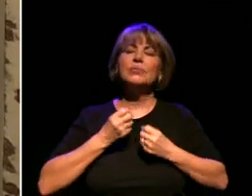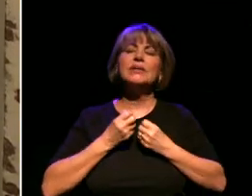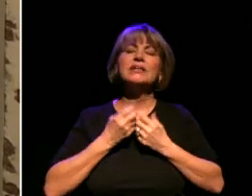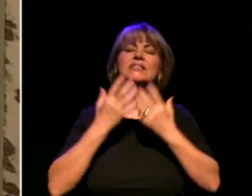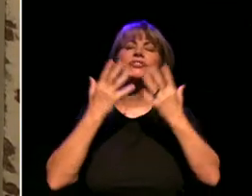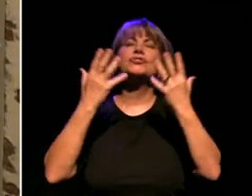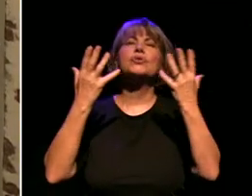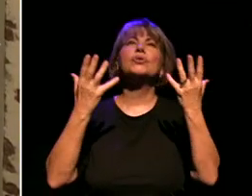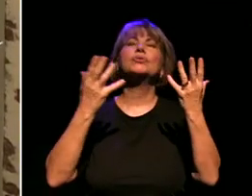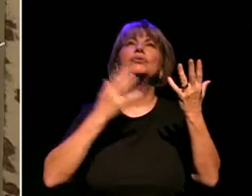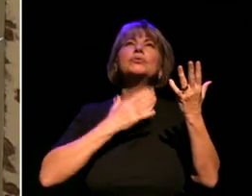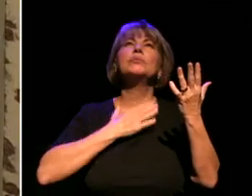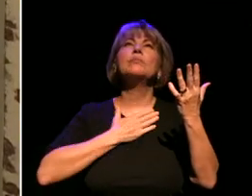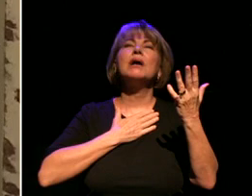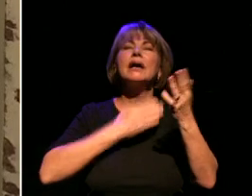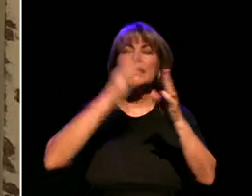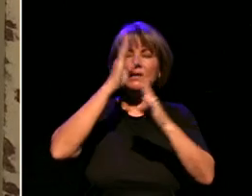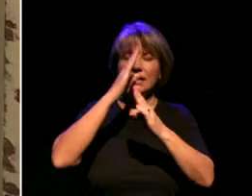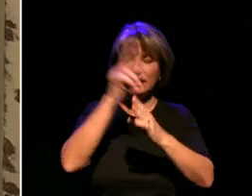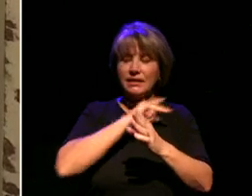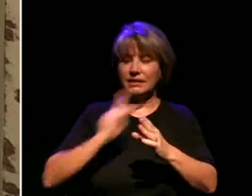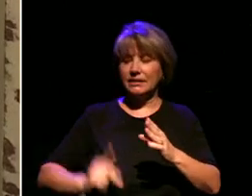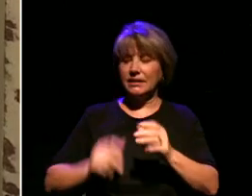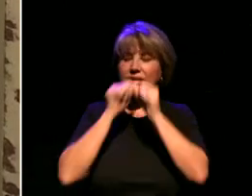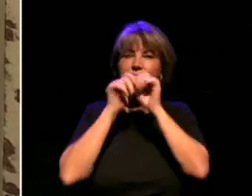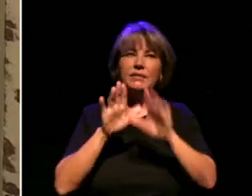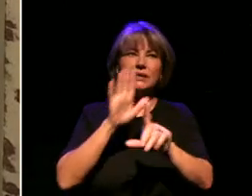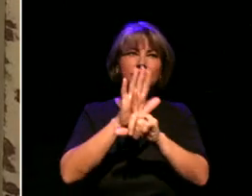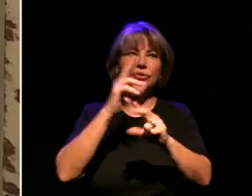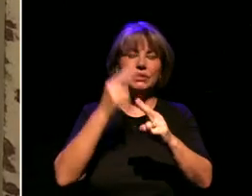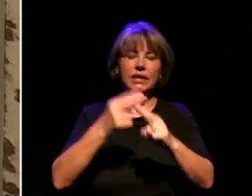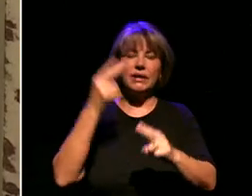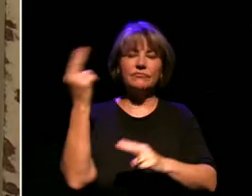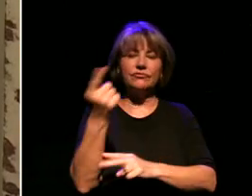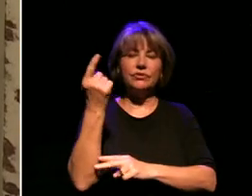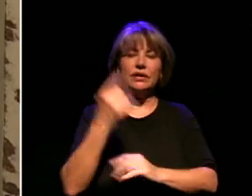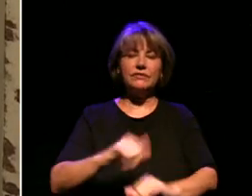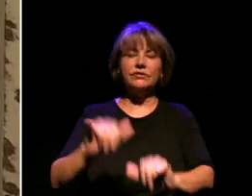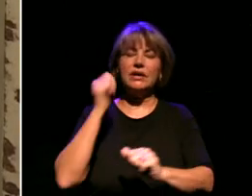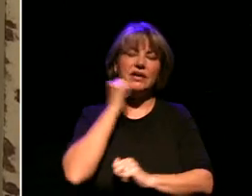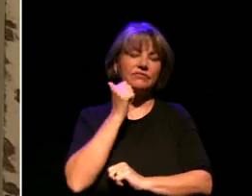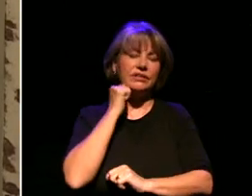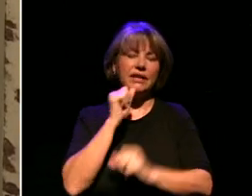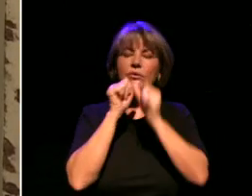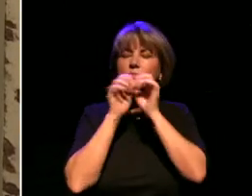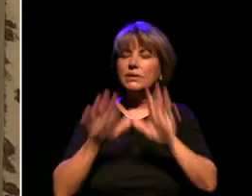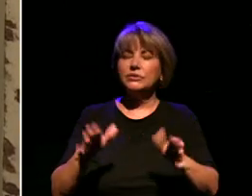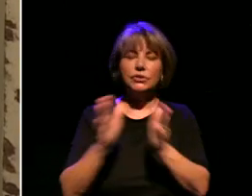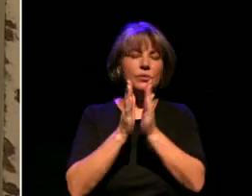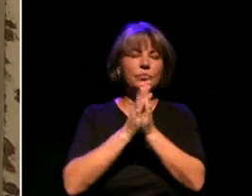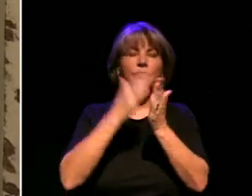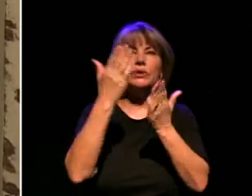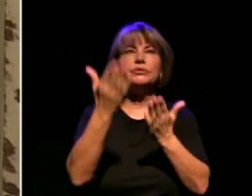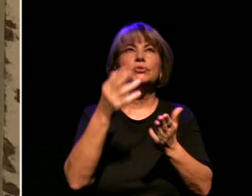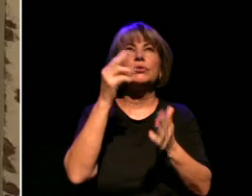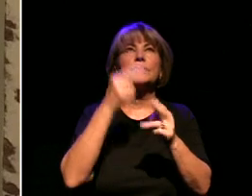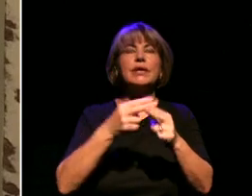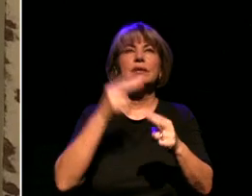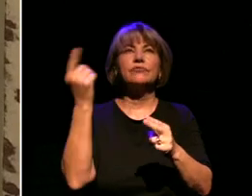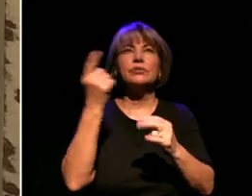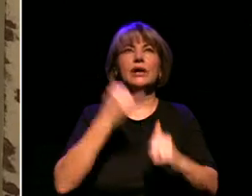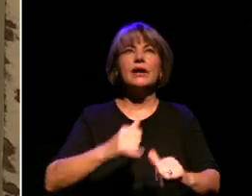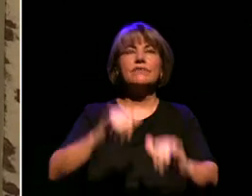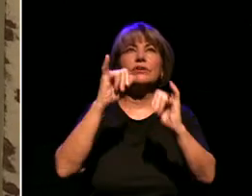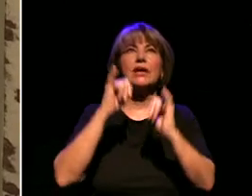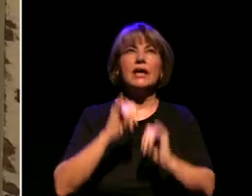my God and King, and bless your name forever and ever. Every day I will bless you and praise your name forever and ever.